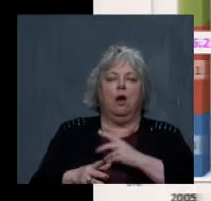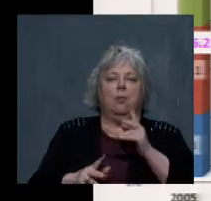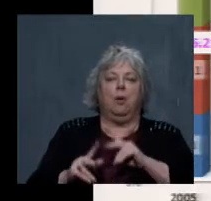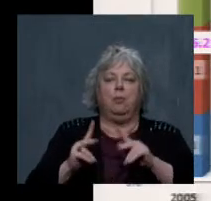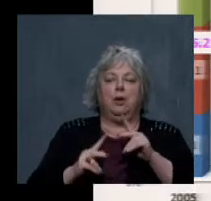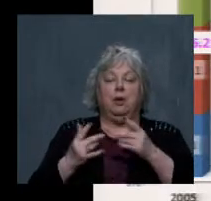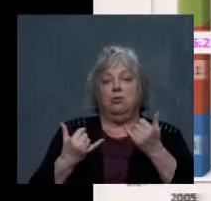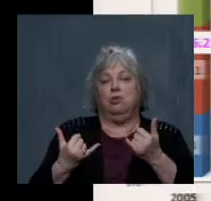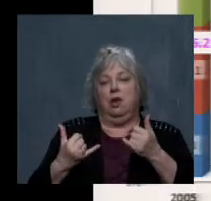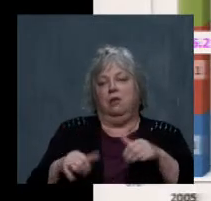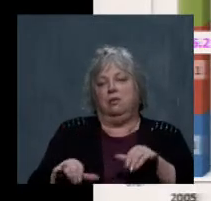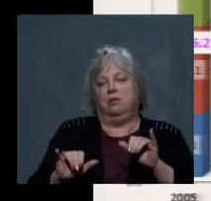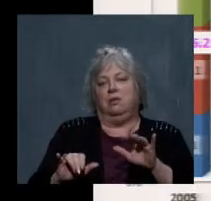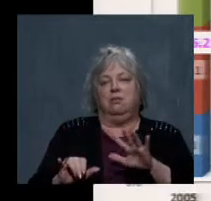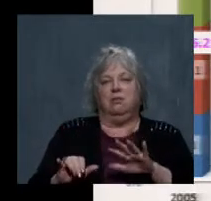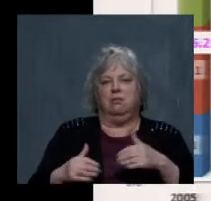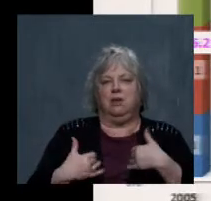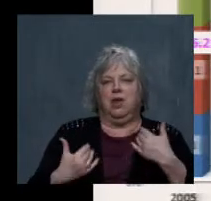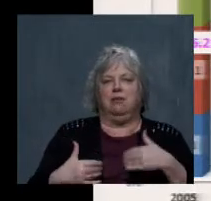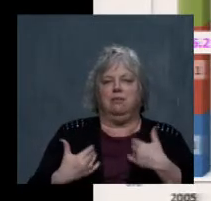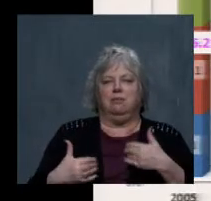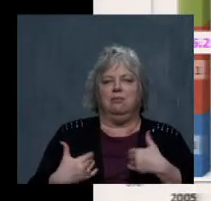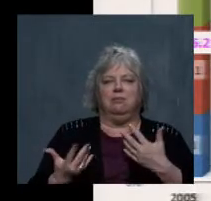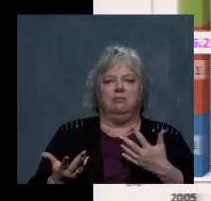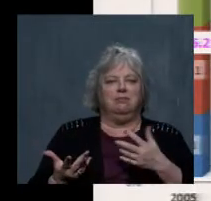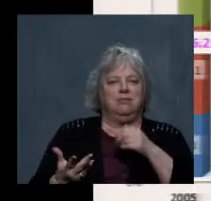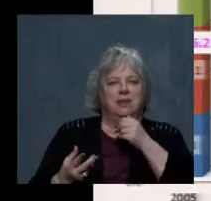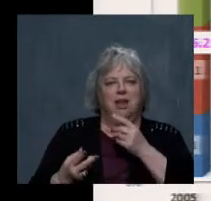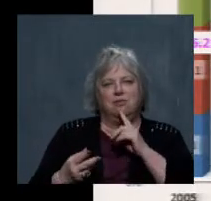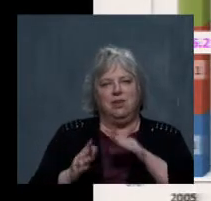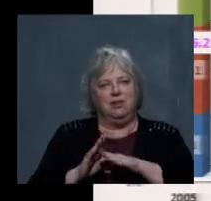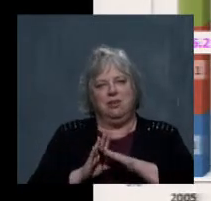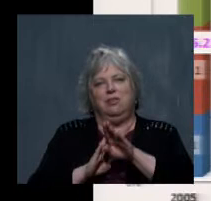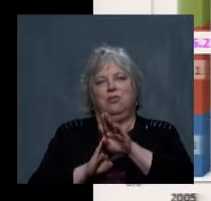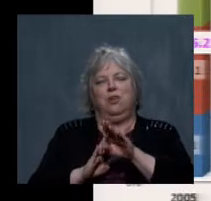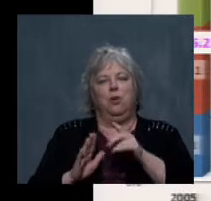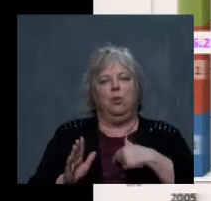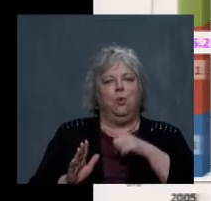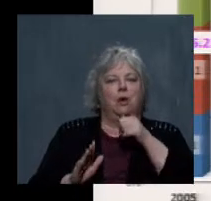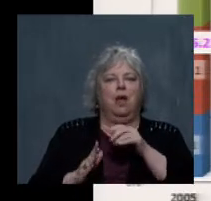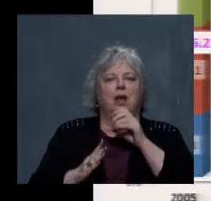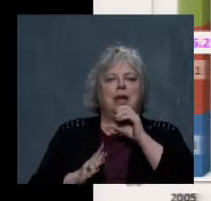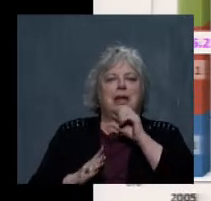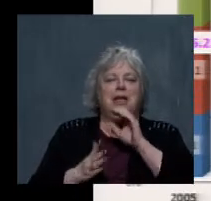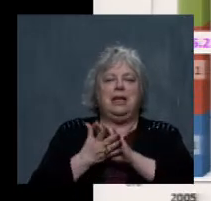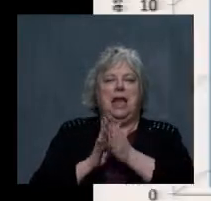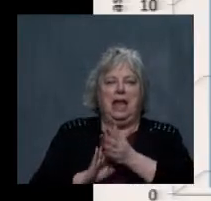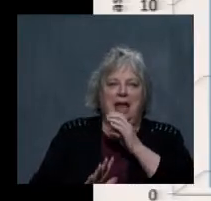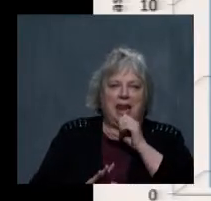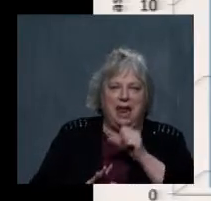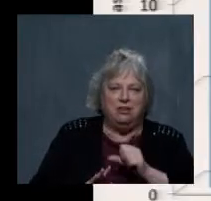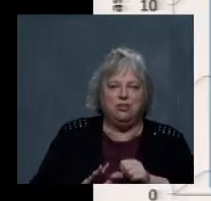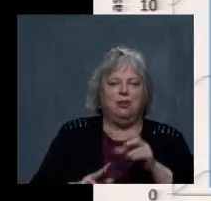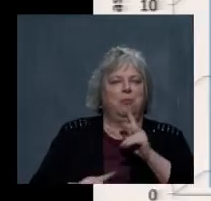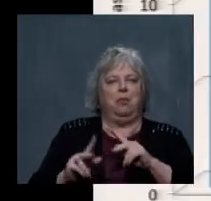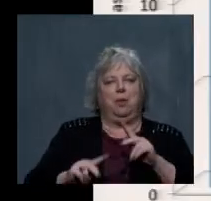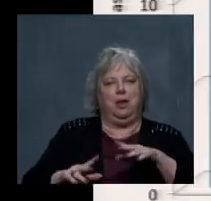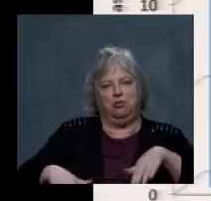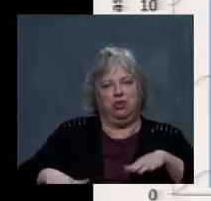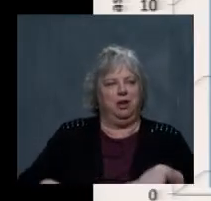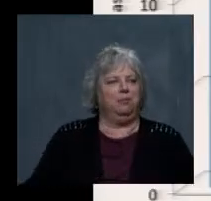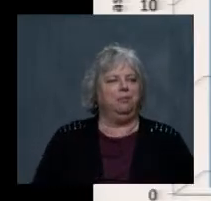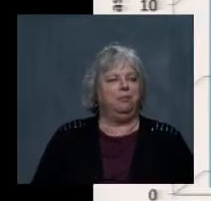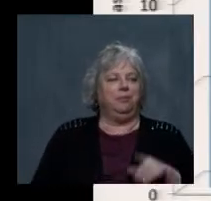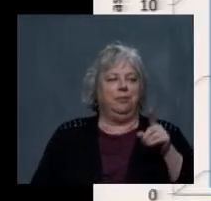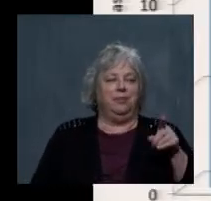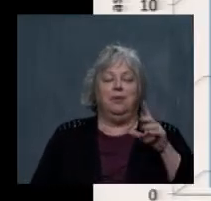population is still quite young. It hasn't increased. So we're not an aging population. Next slide. Here's